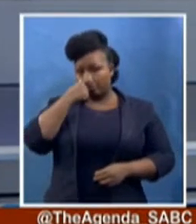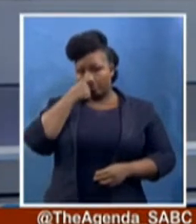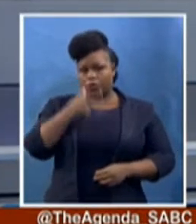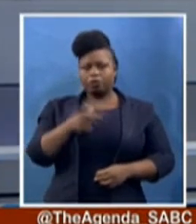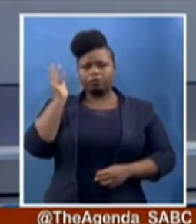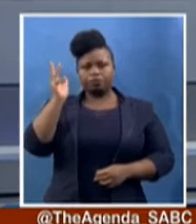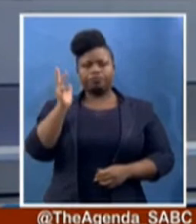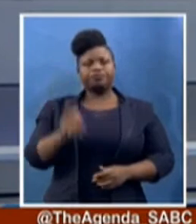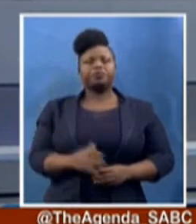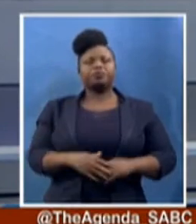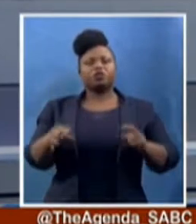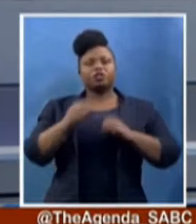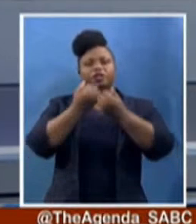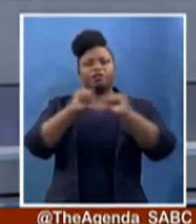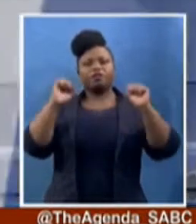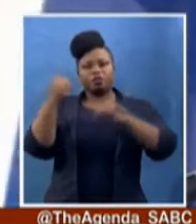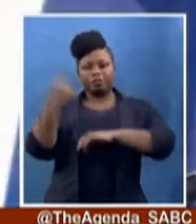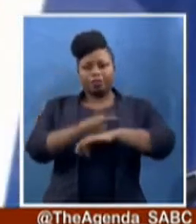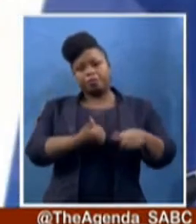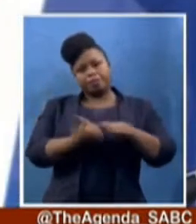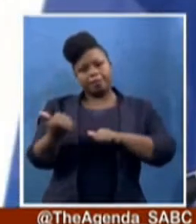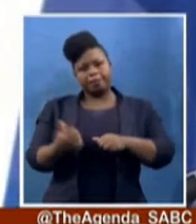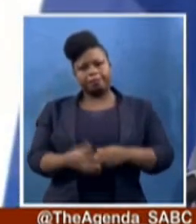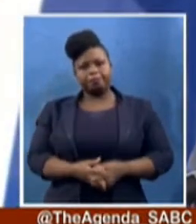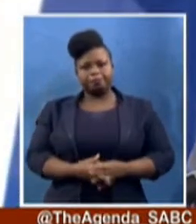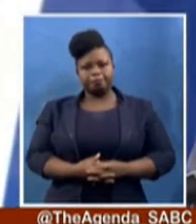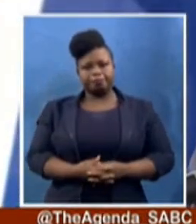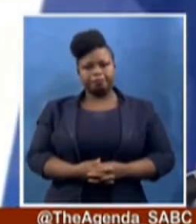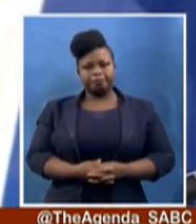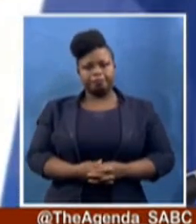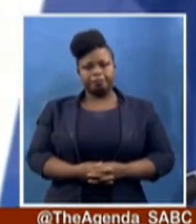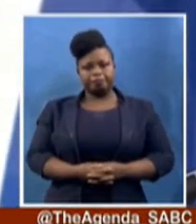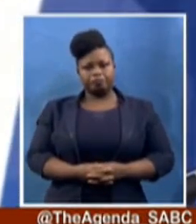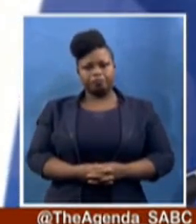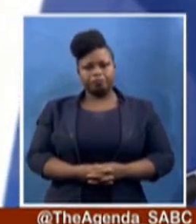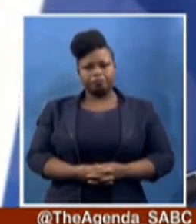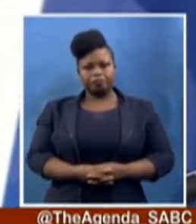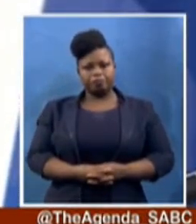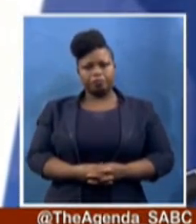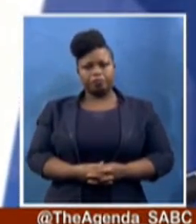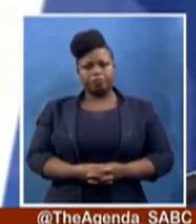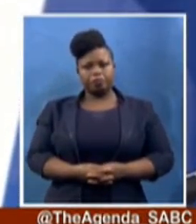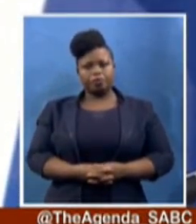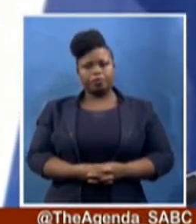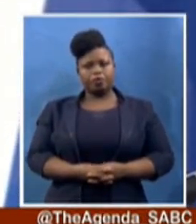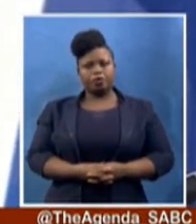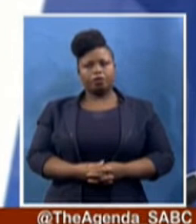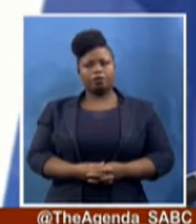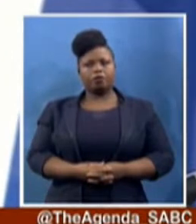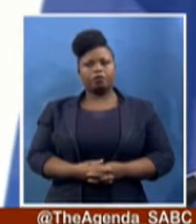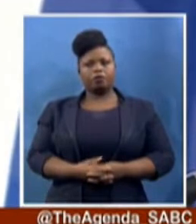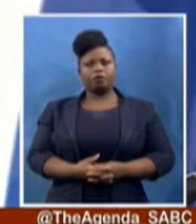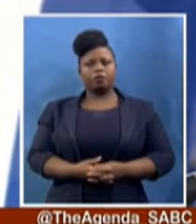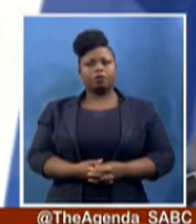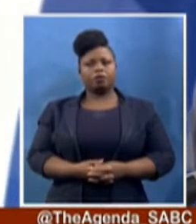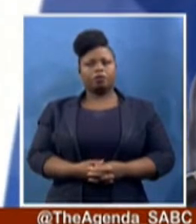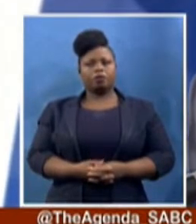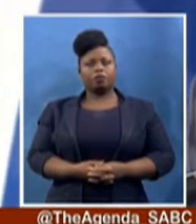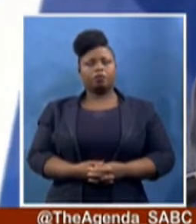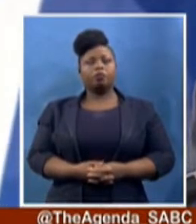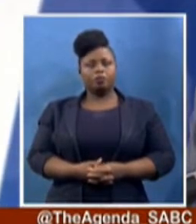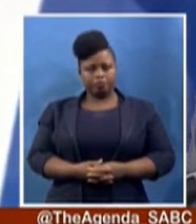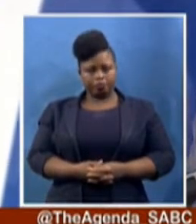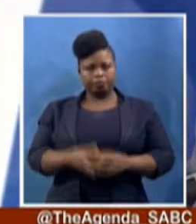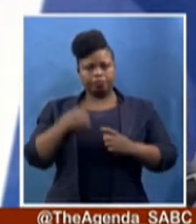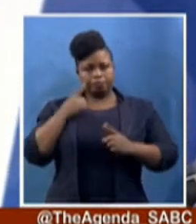back. To these women, they are determined to fight the past laws